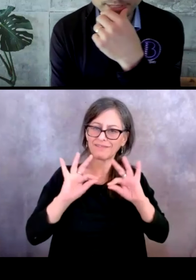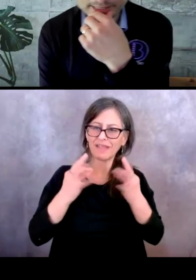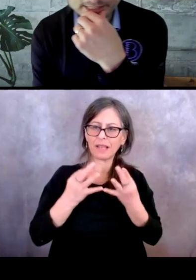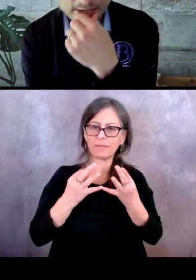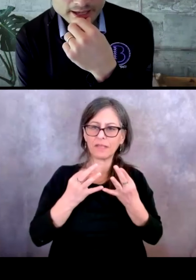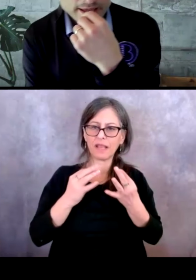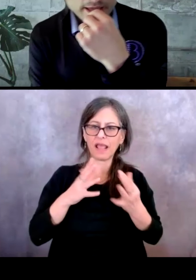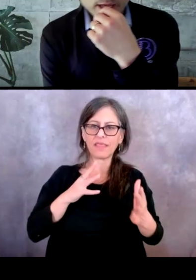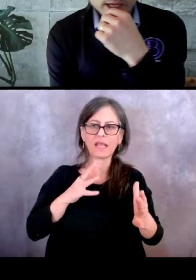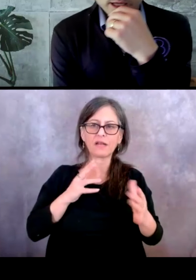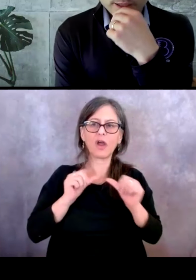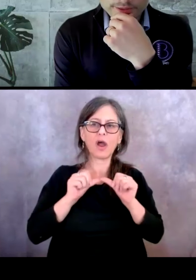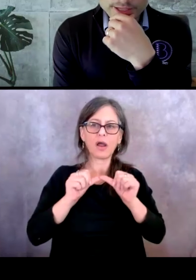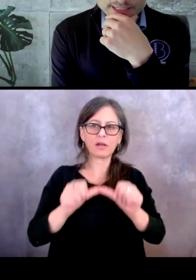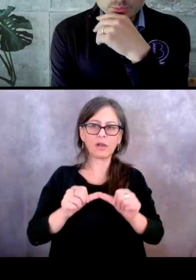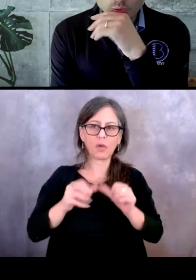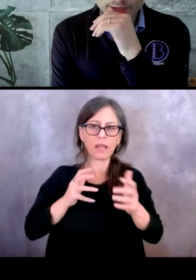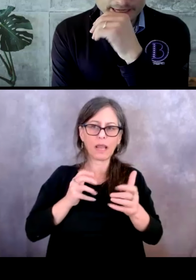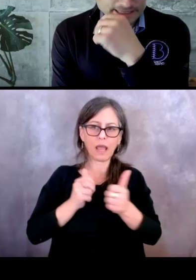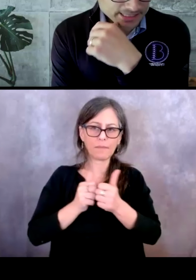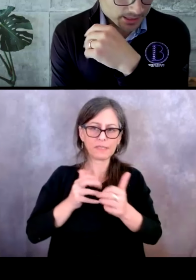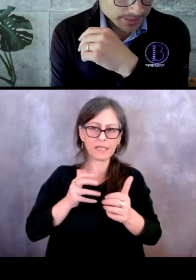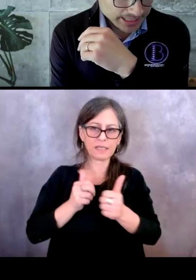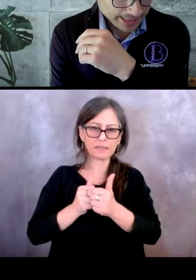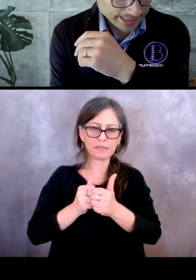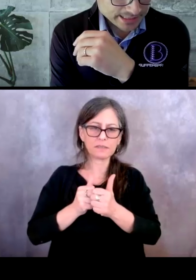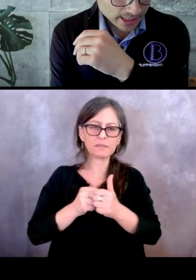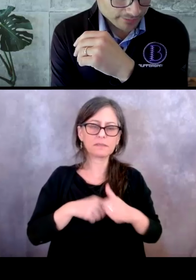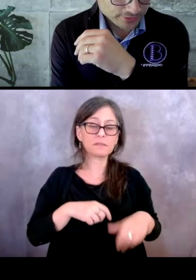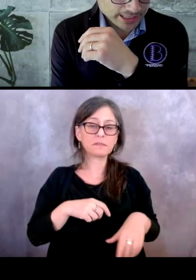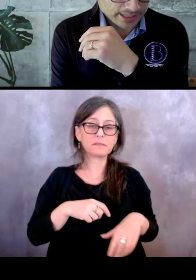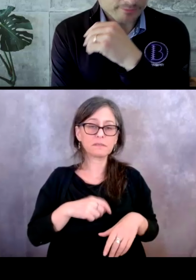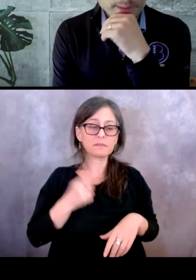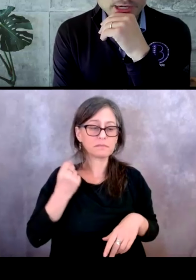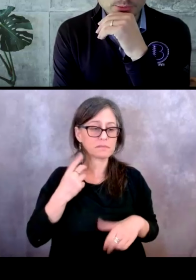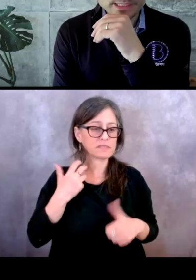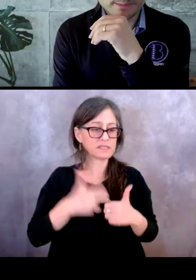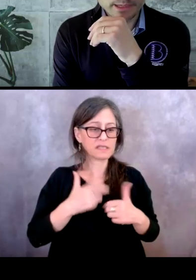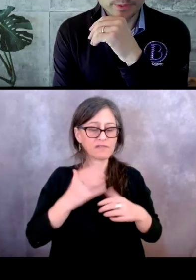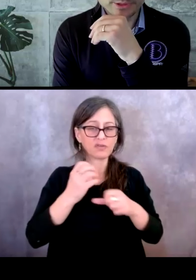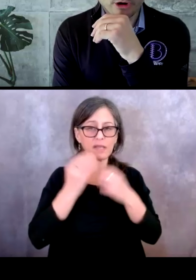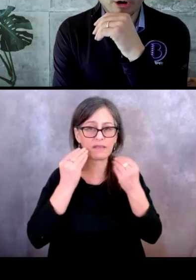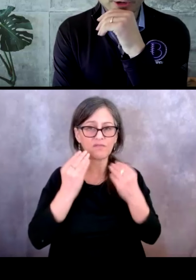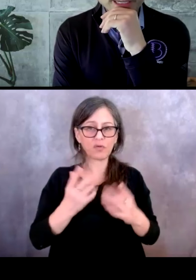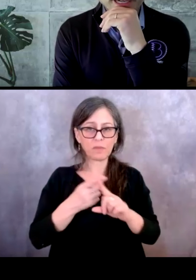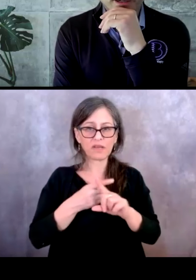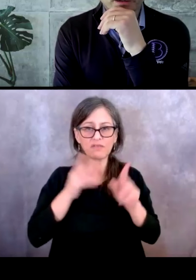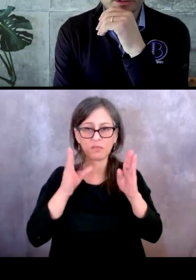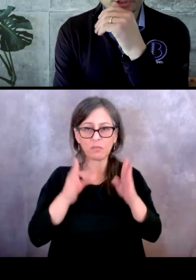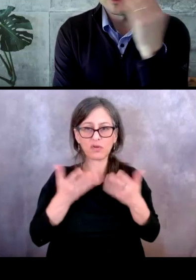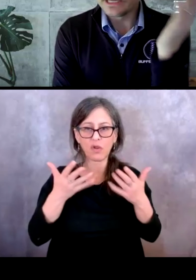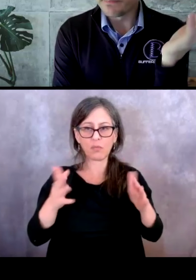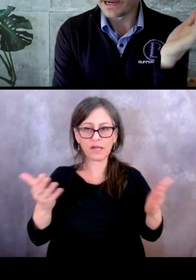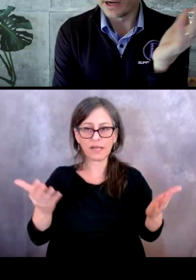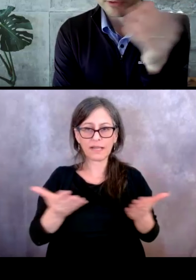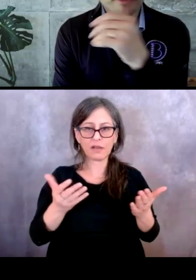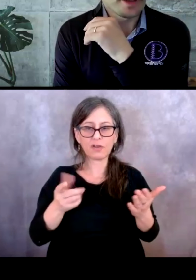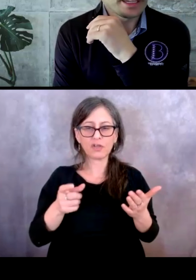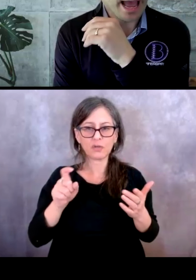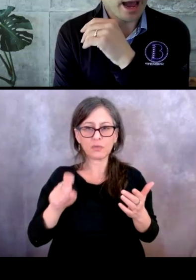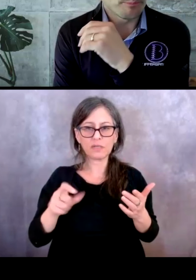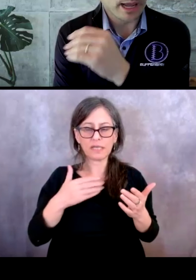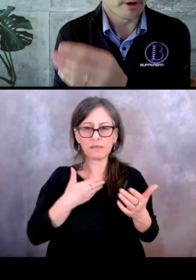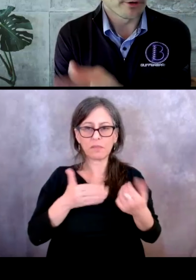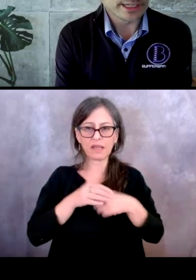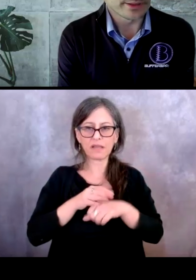ongoing updates. This is one, as I said in the beginning, it's tough to get information with somebody when they're already here. You need my cover